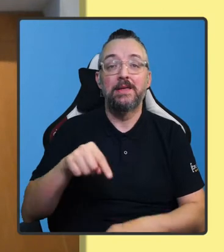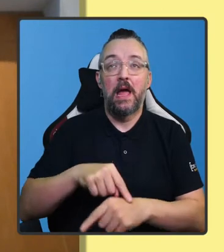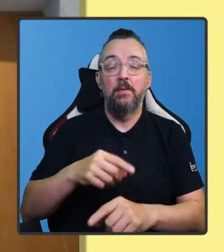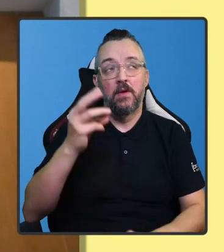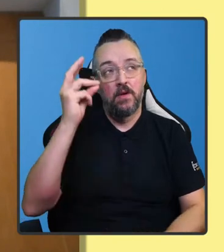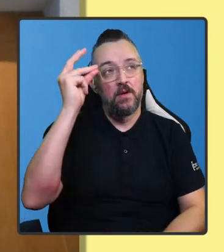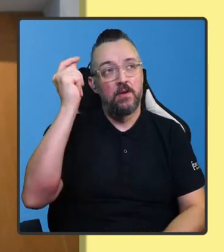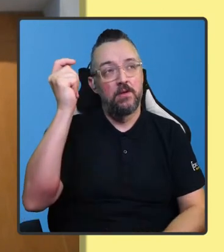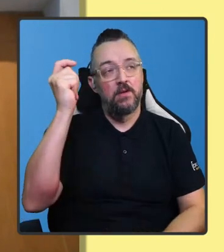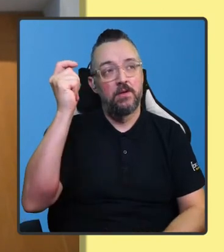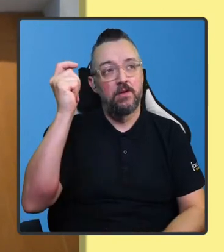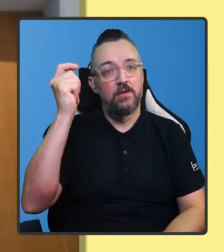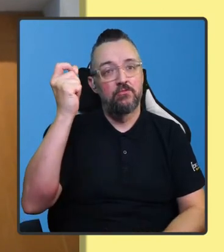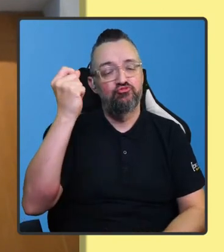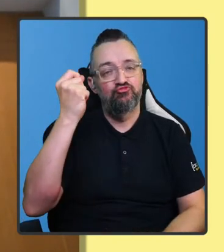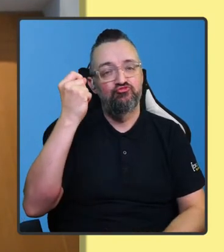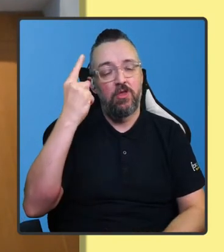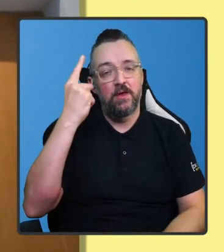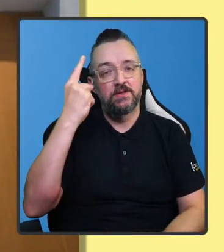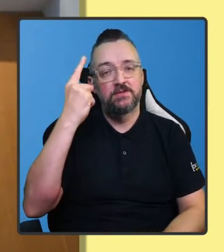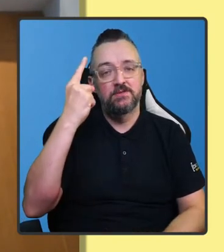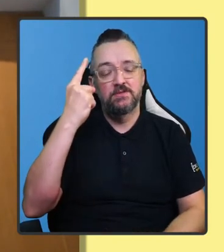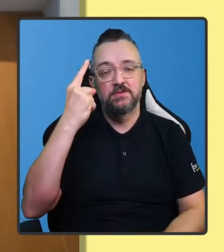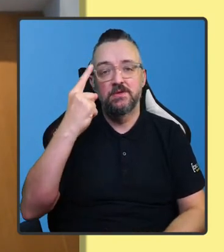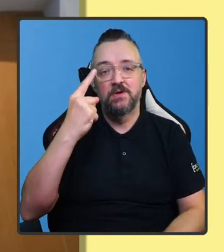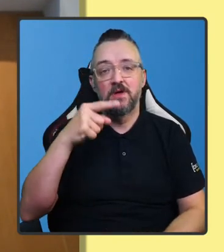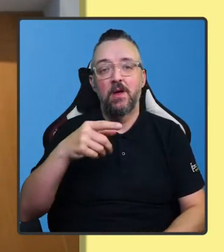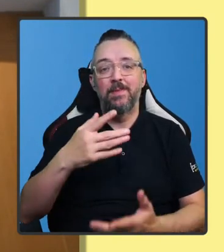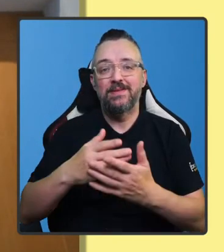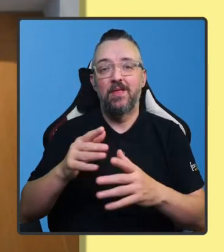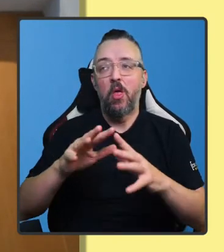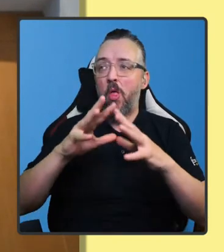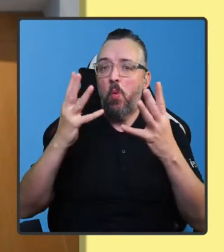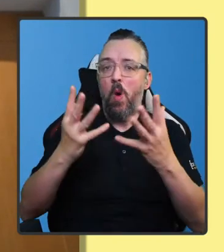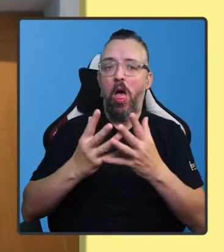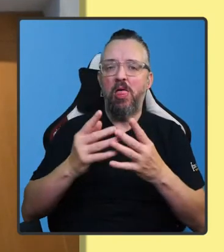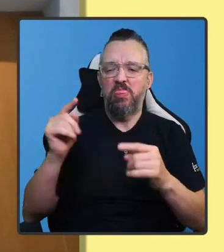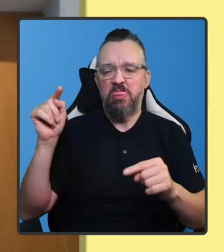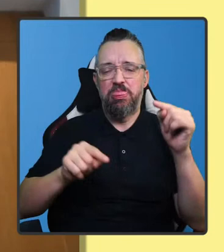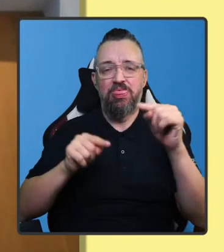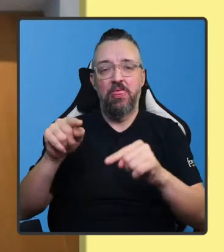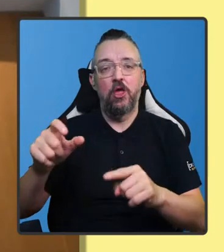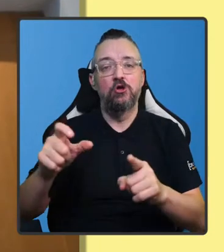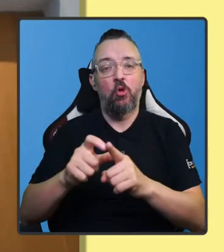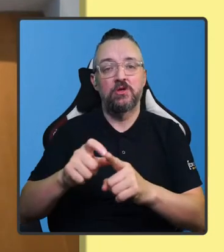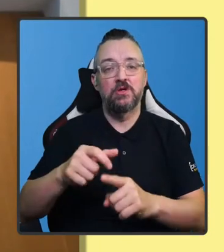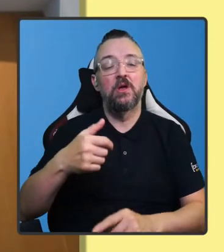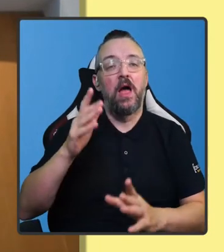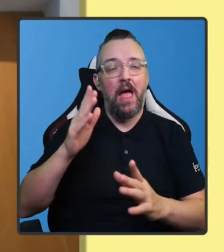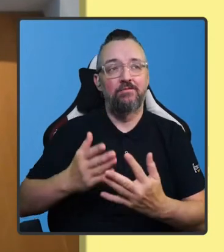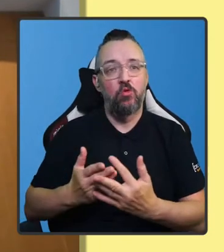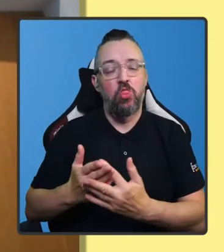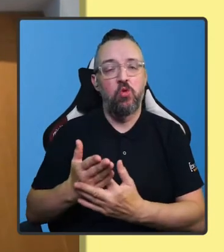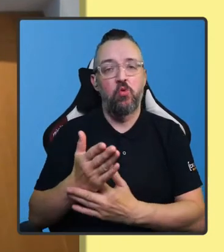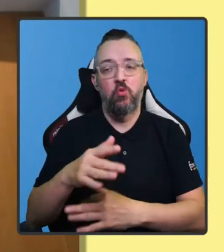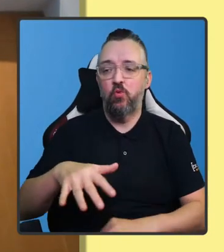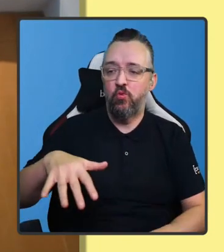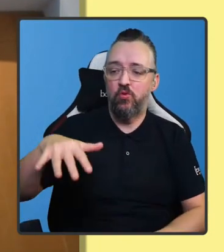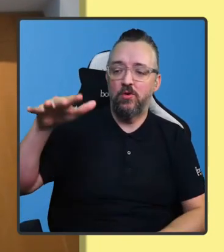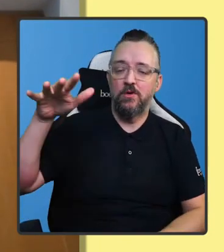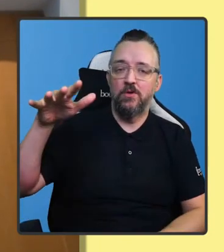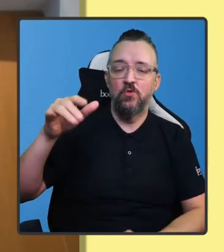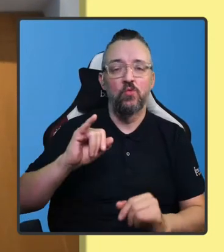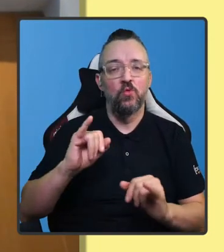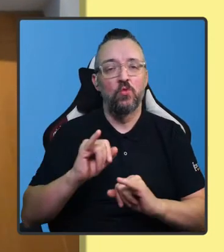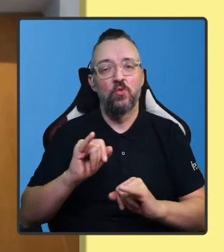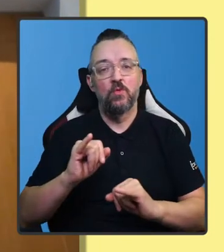for some when men suddenly realize the hostile world that their daughters are going to have to navigate. But if